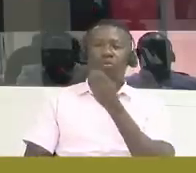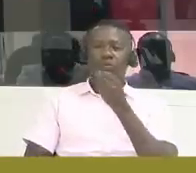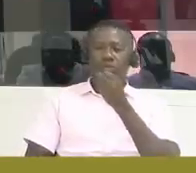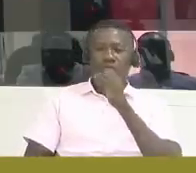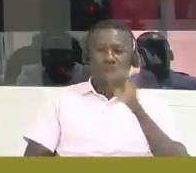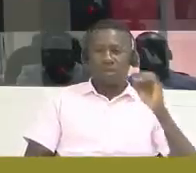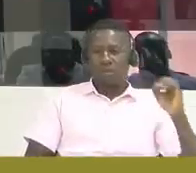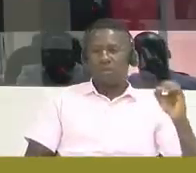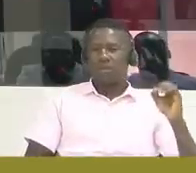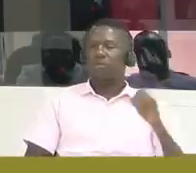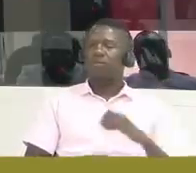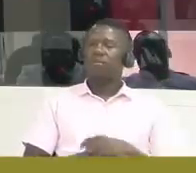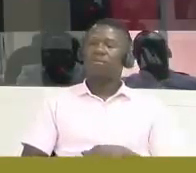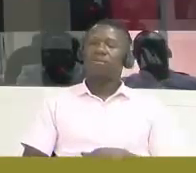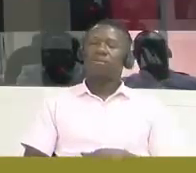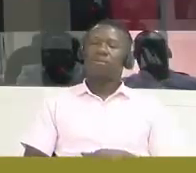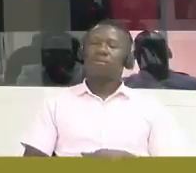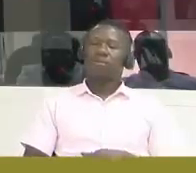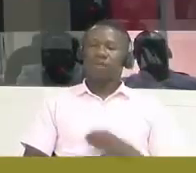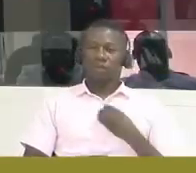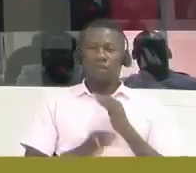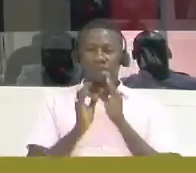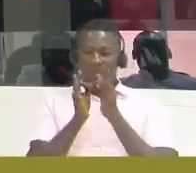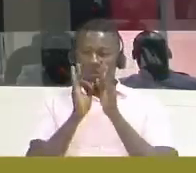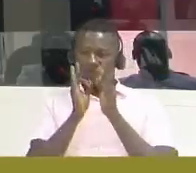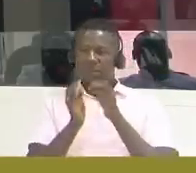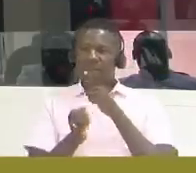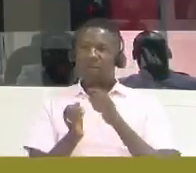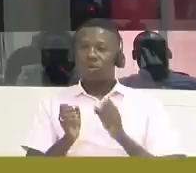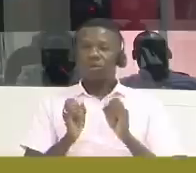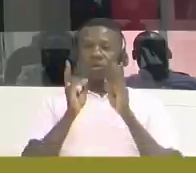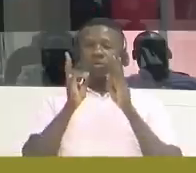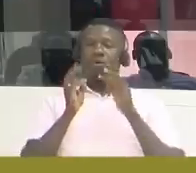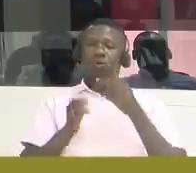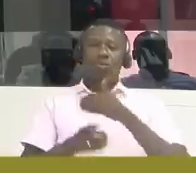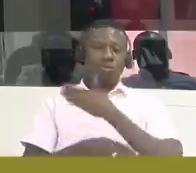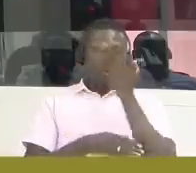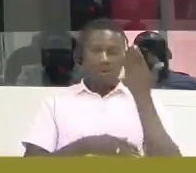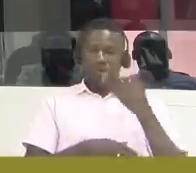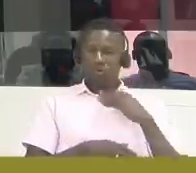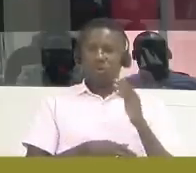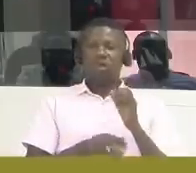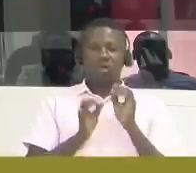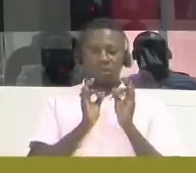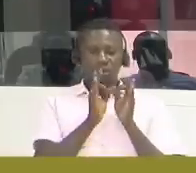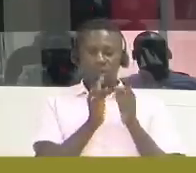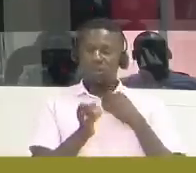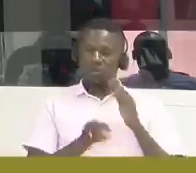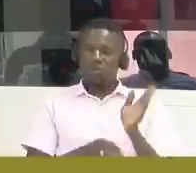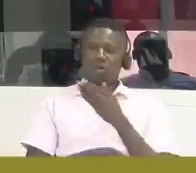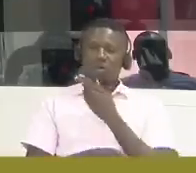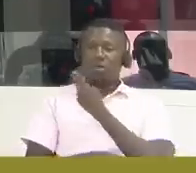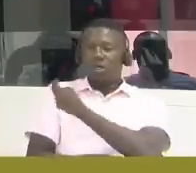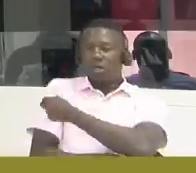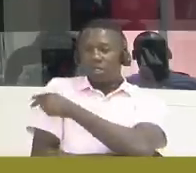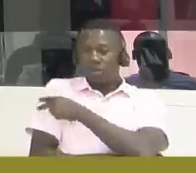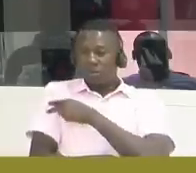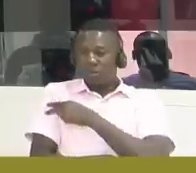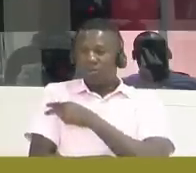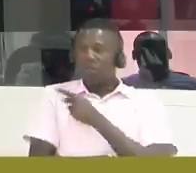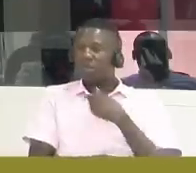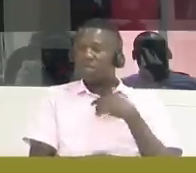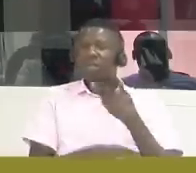And you said that he got up in the morning and told you that he was going to the Red Cross. Was there anything that was happening on